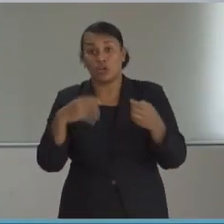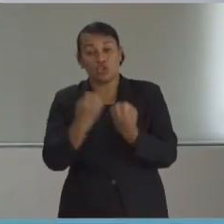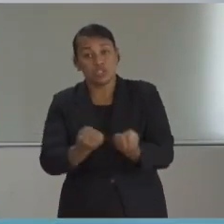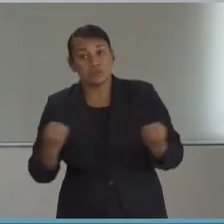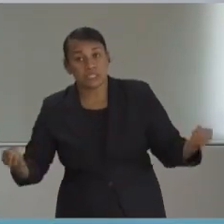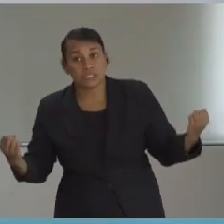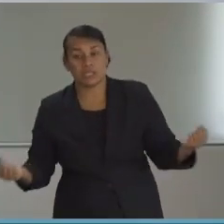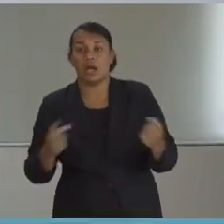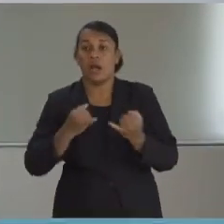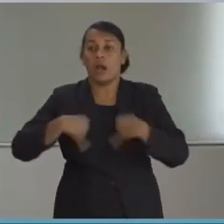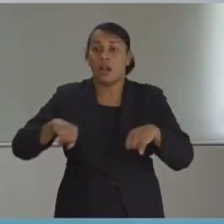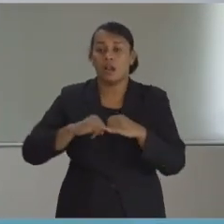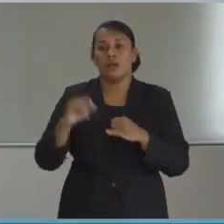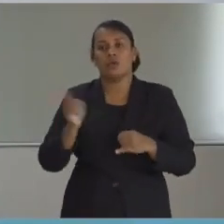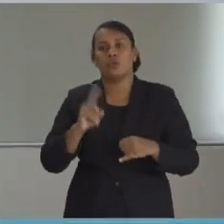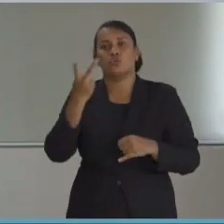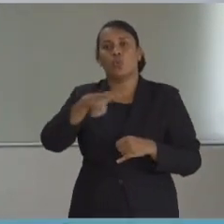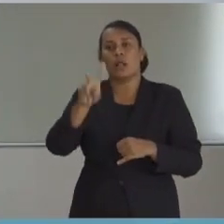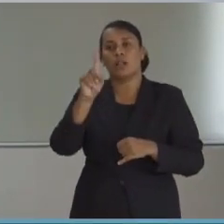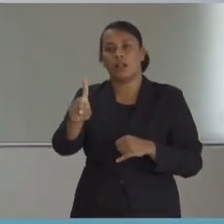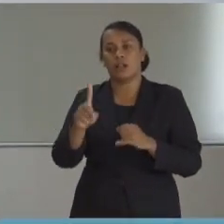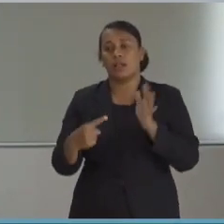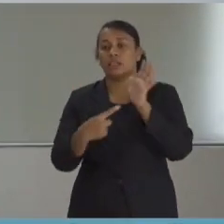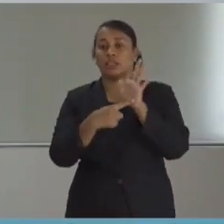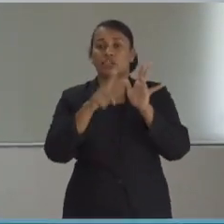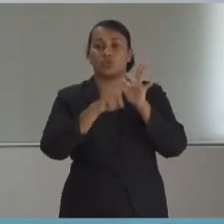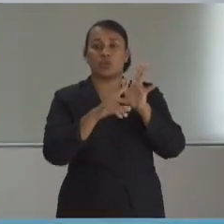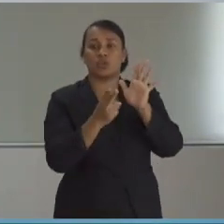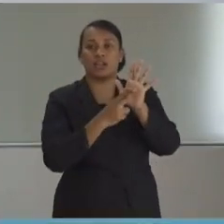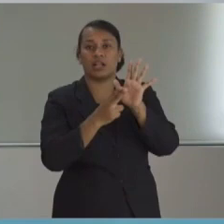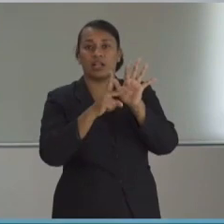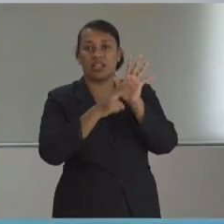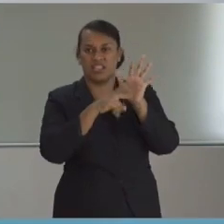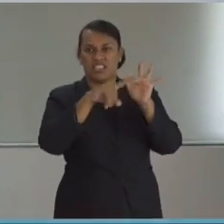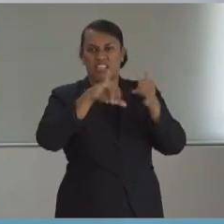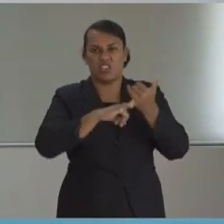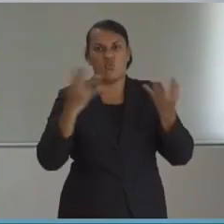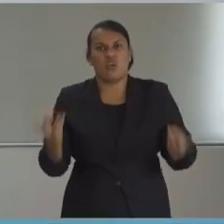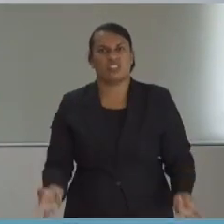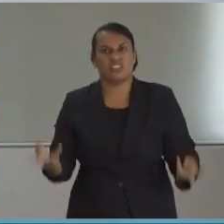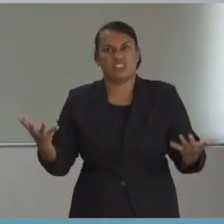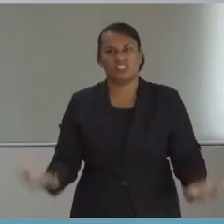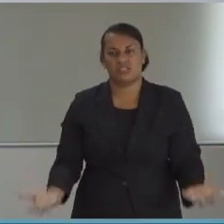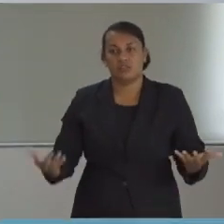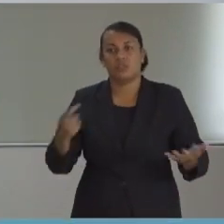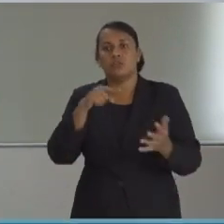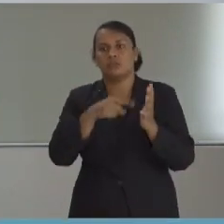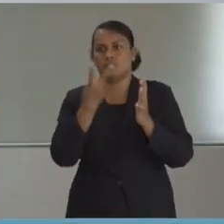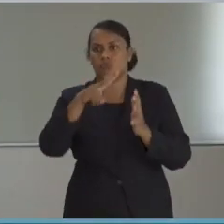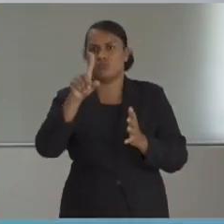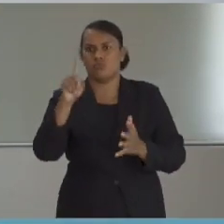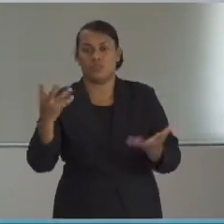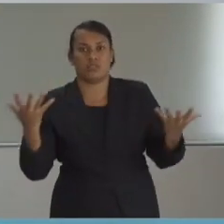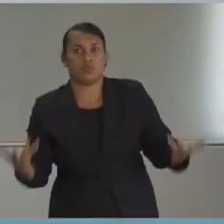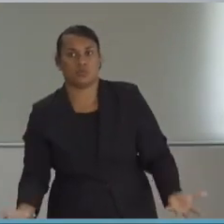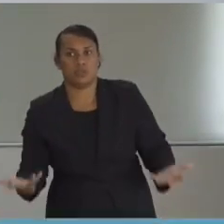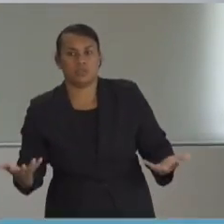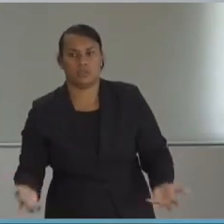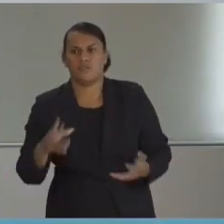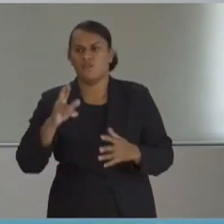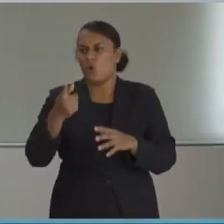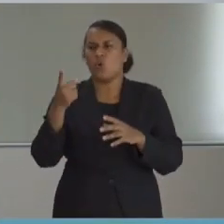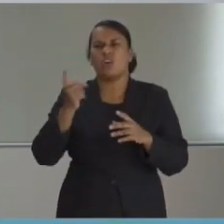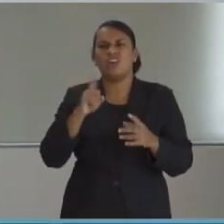tons of cargo, and the majority of these is on food items for the 14 days for Southern